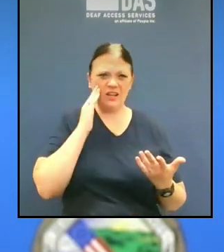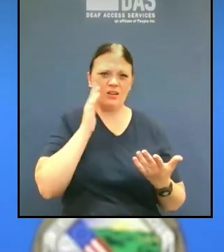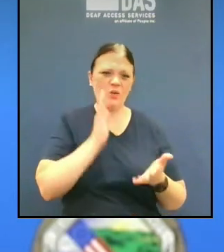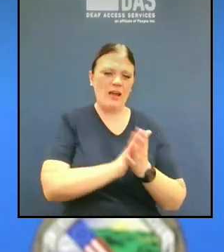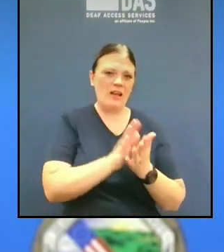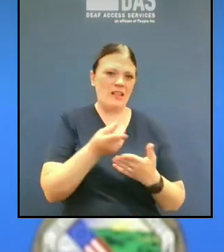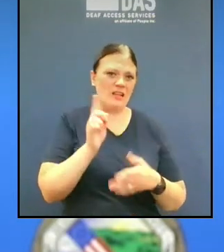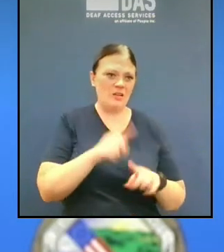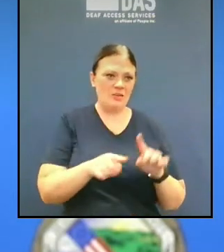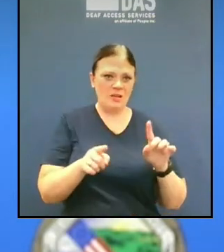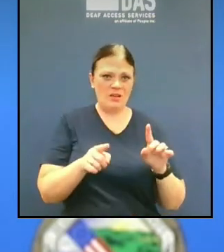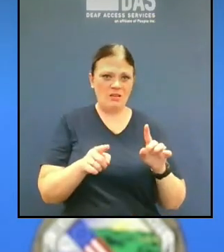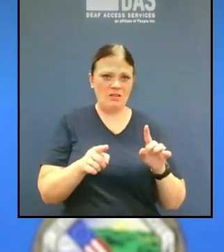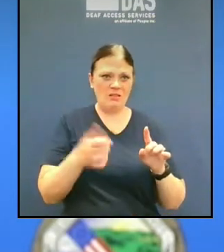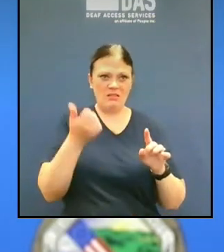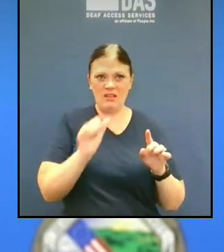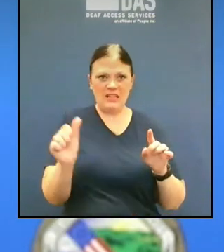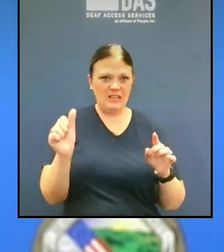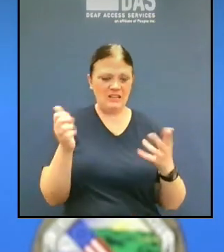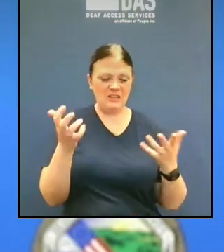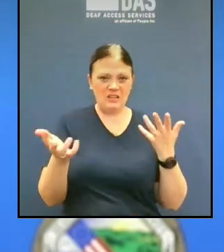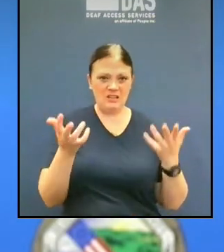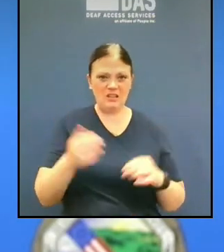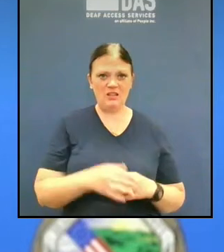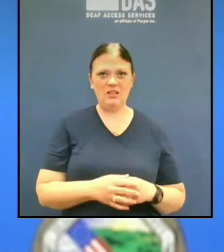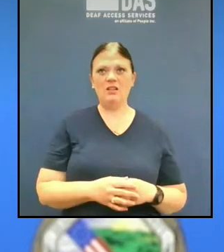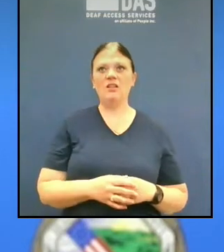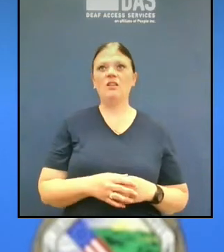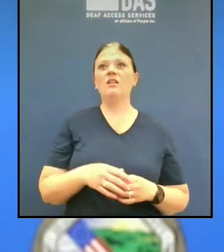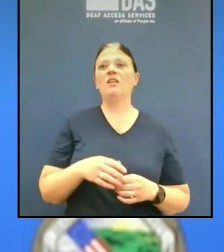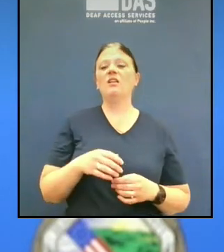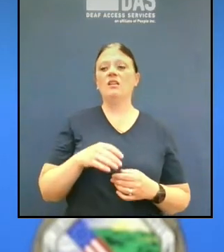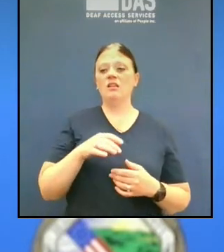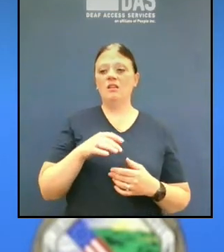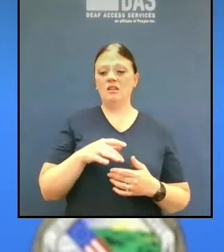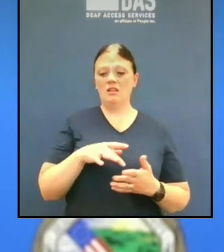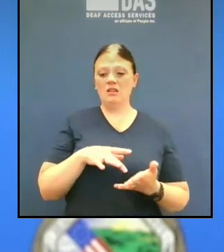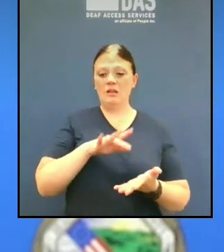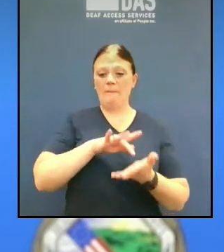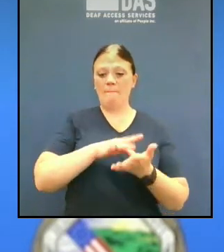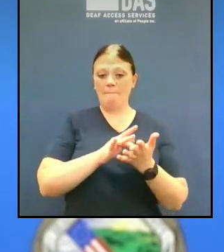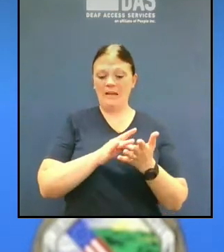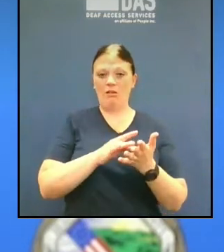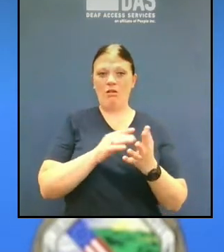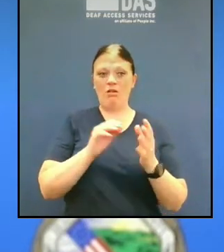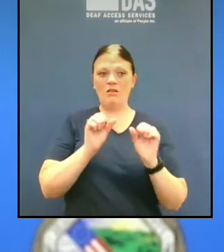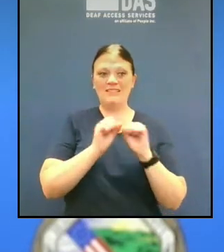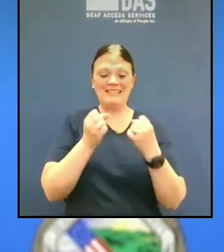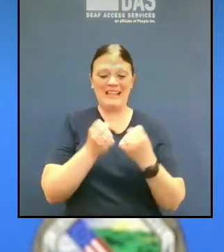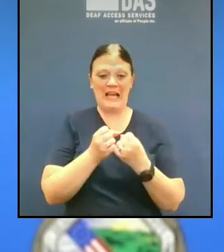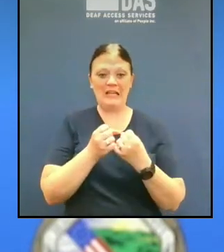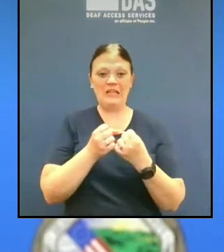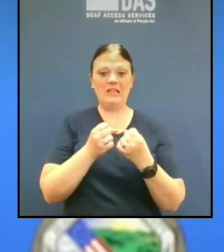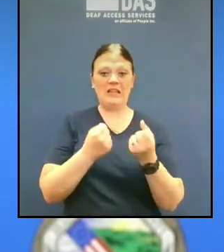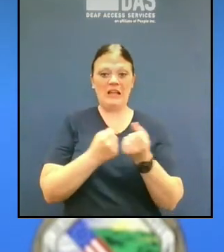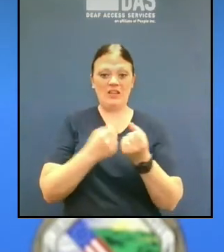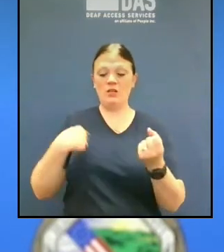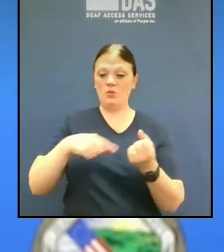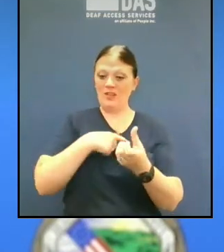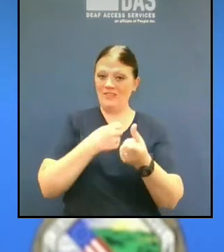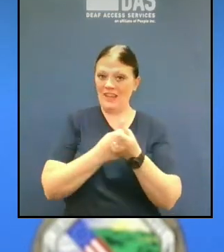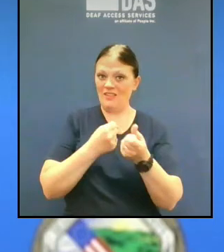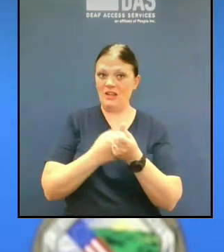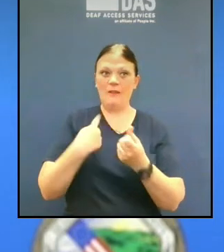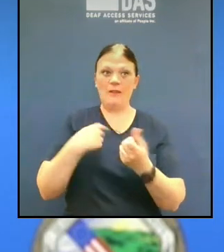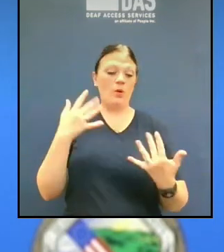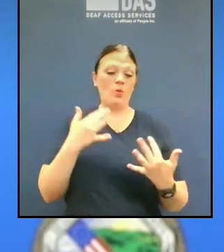last week, but do you know if they're getting anything here? The medical societies have advocated. We've advocated for them opening them up. We are